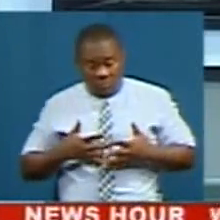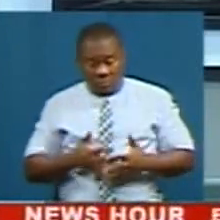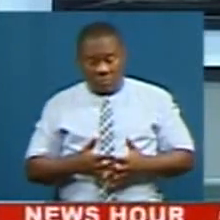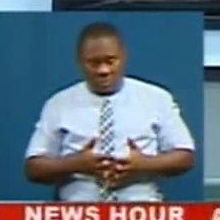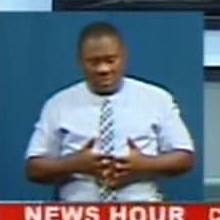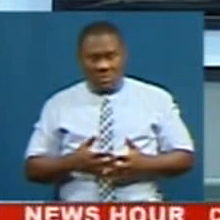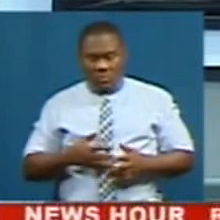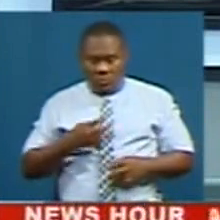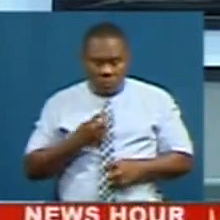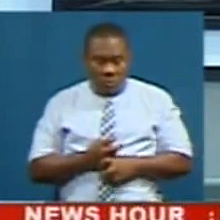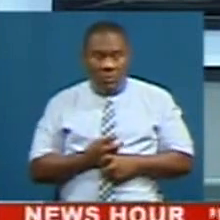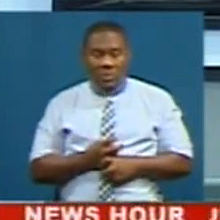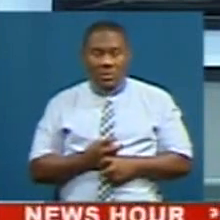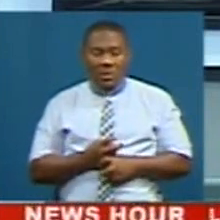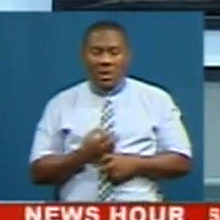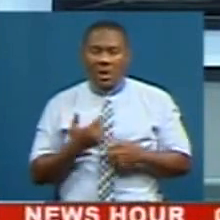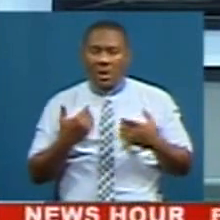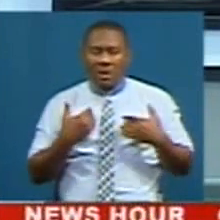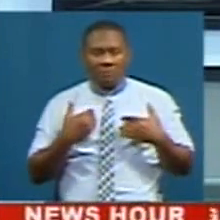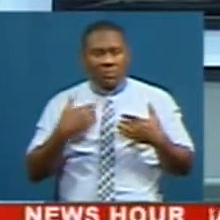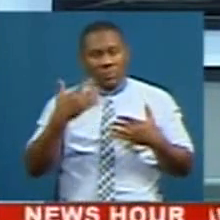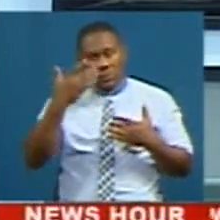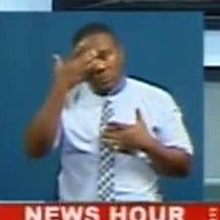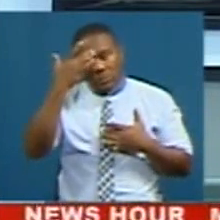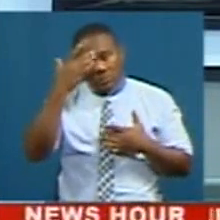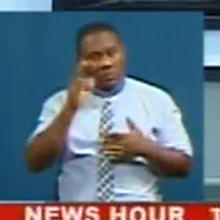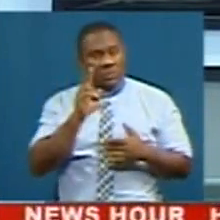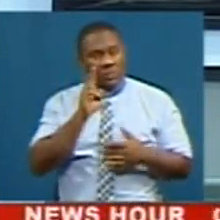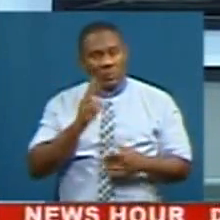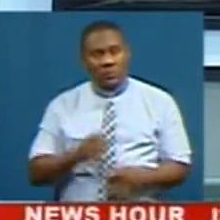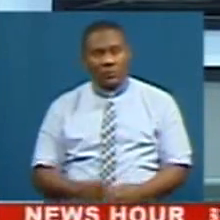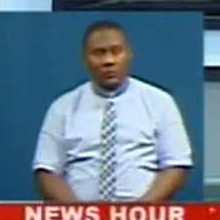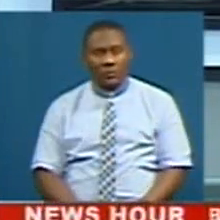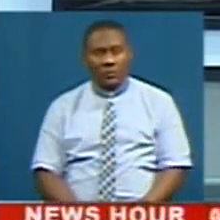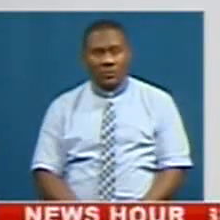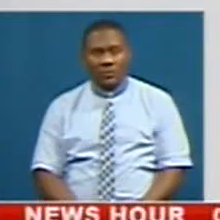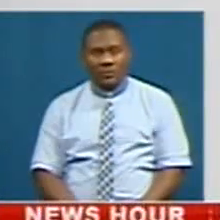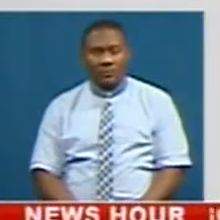from endometriosis. A report by Cyril Furi.